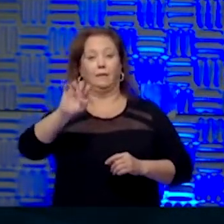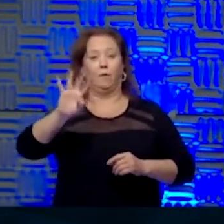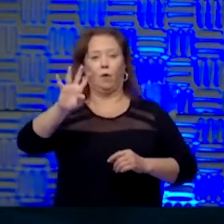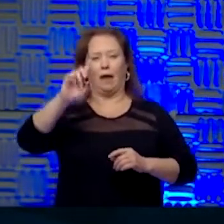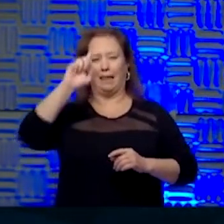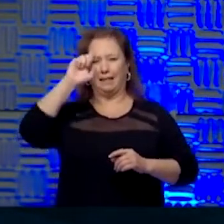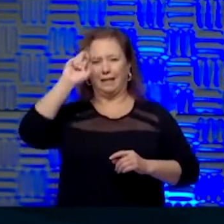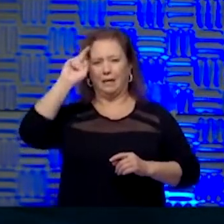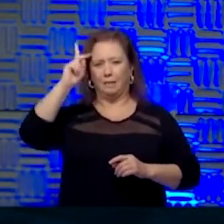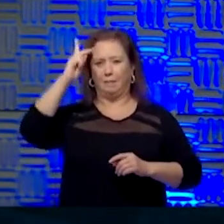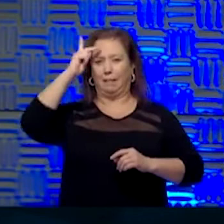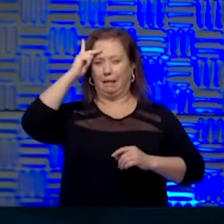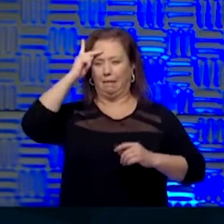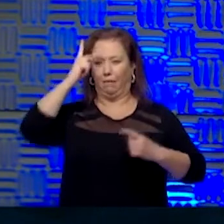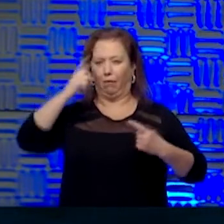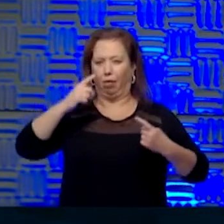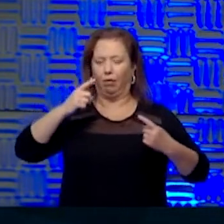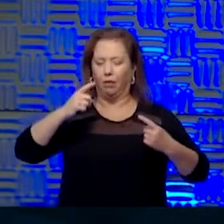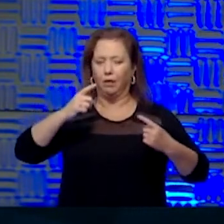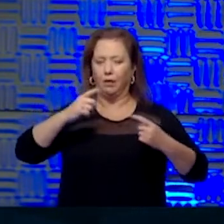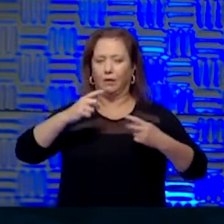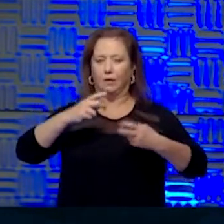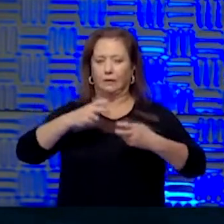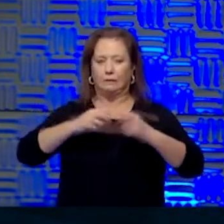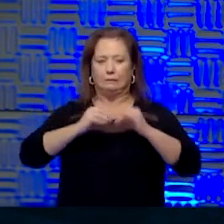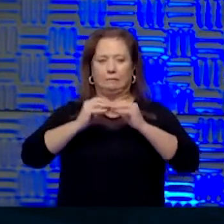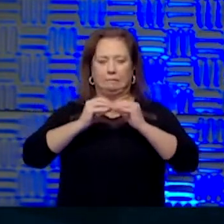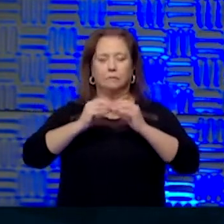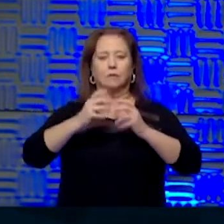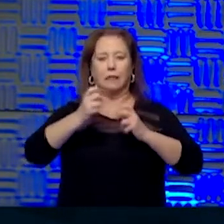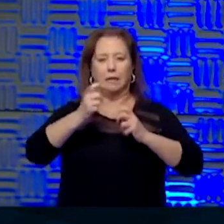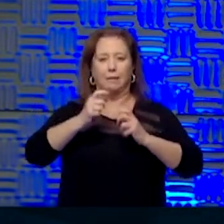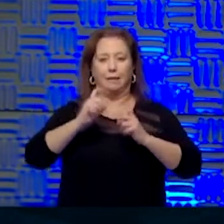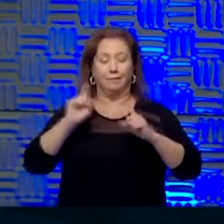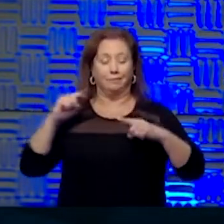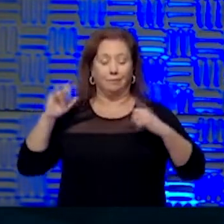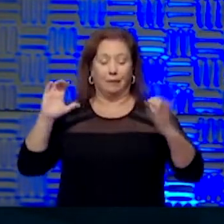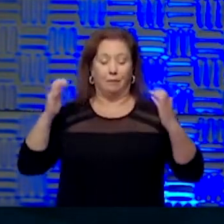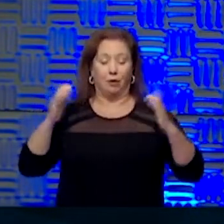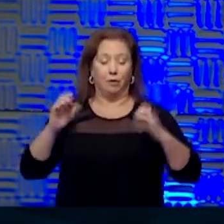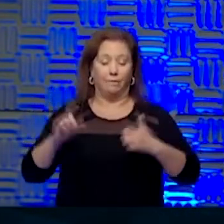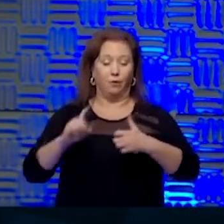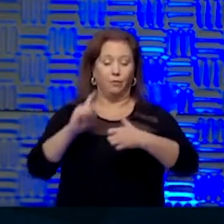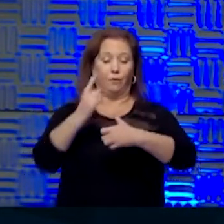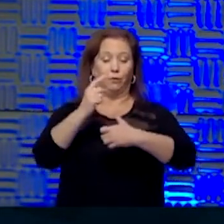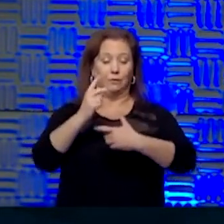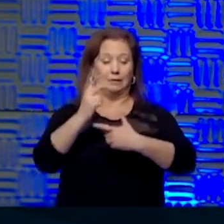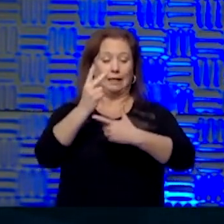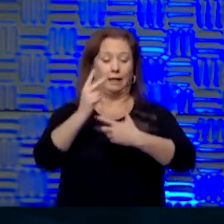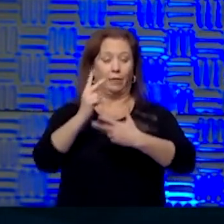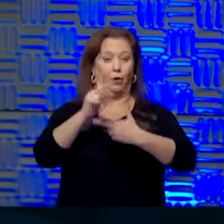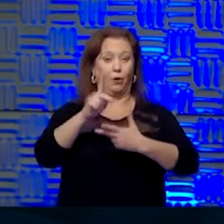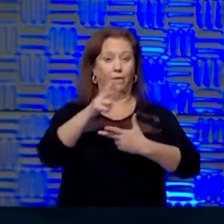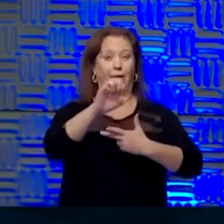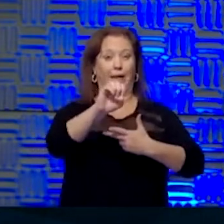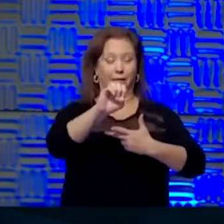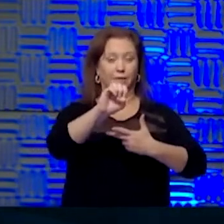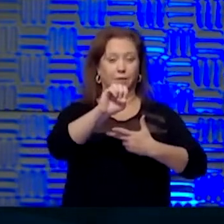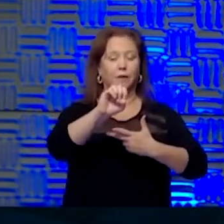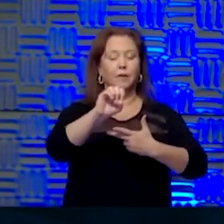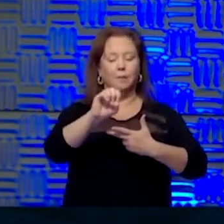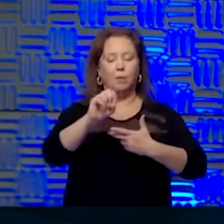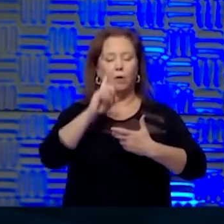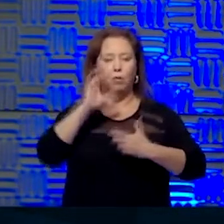politically contentious than the first 3.5 phases have been, but we are headed toward additional